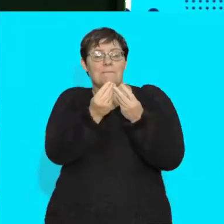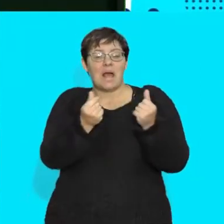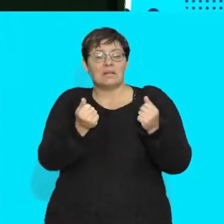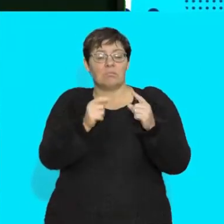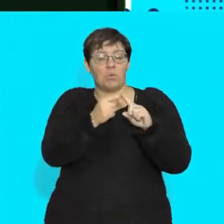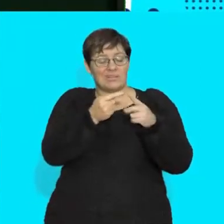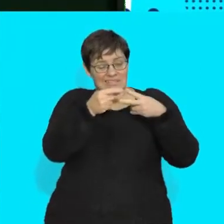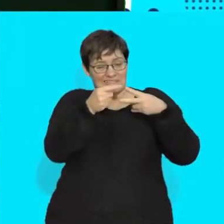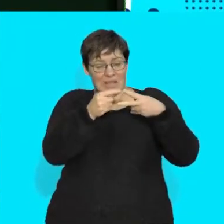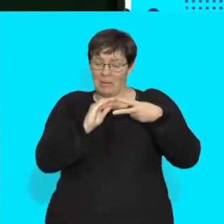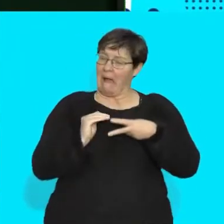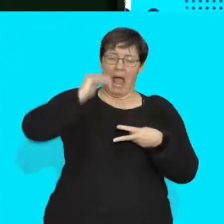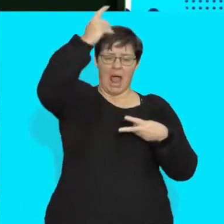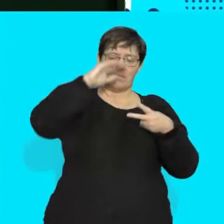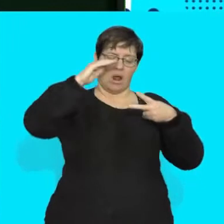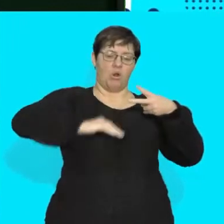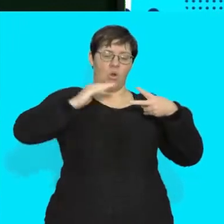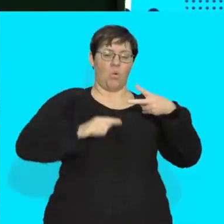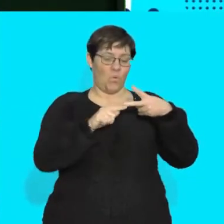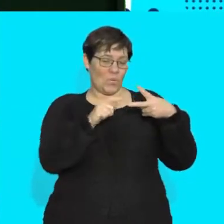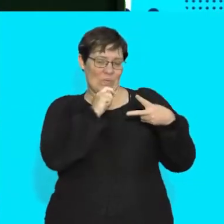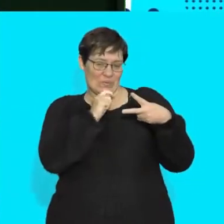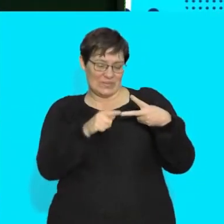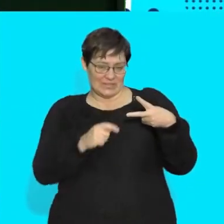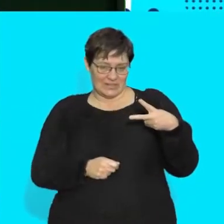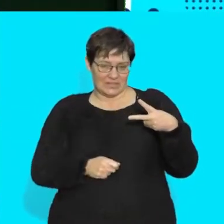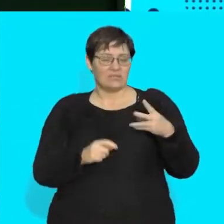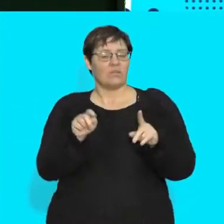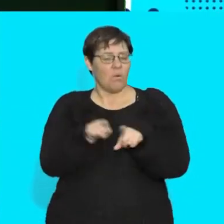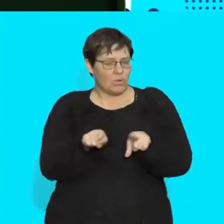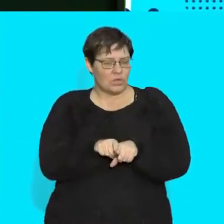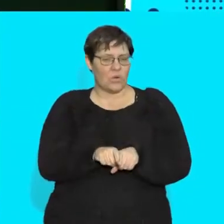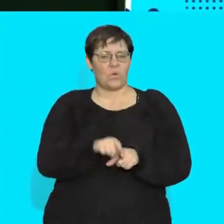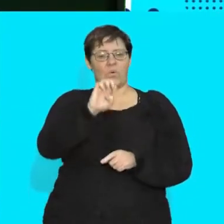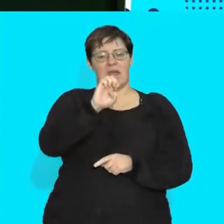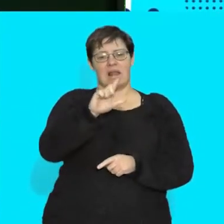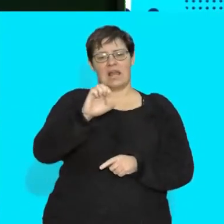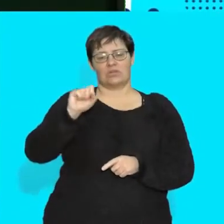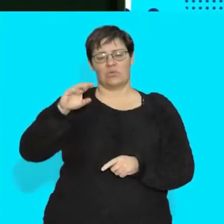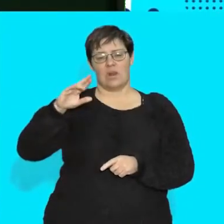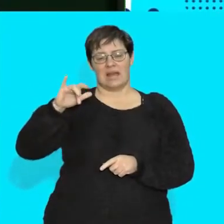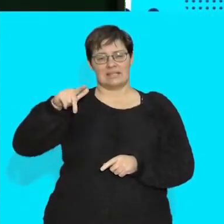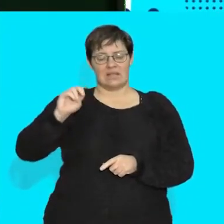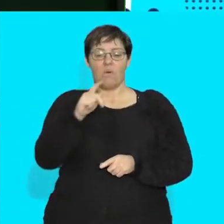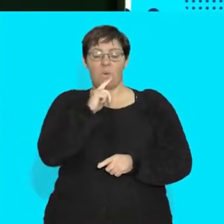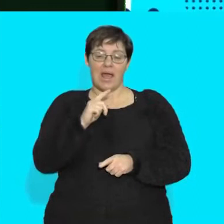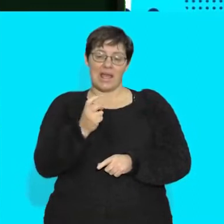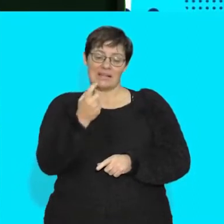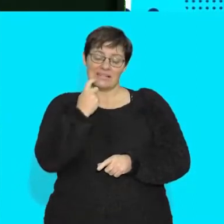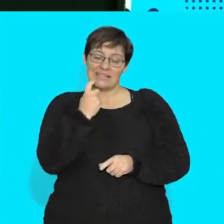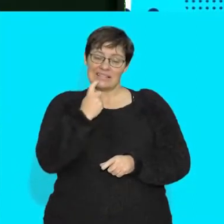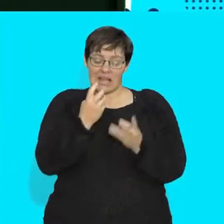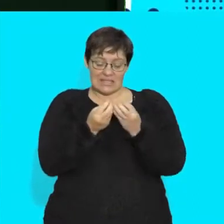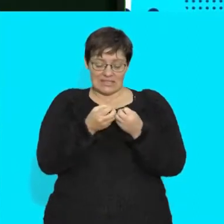melting point of this molten mixture, which in a way is also an electrolyte, because the ions are separated in